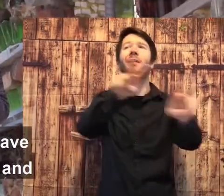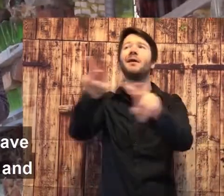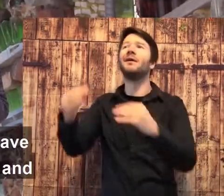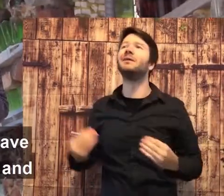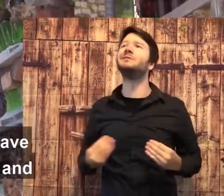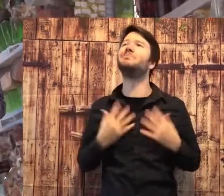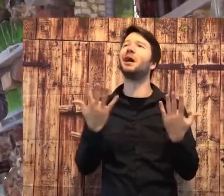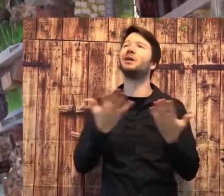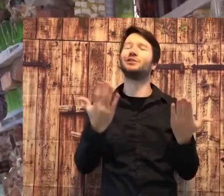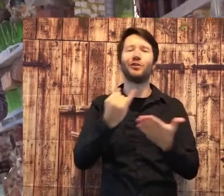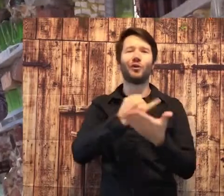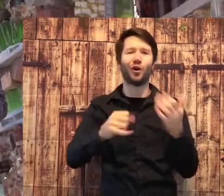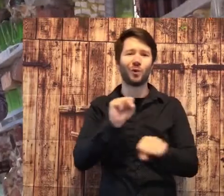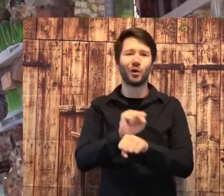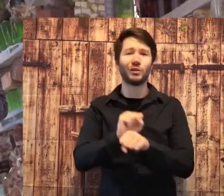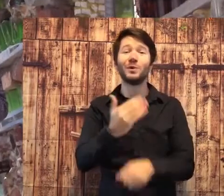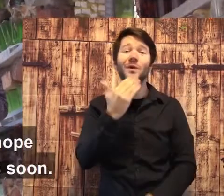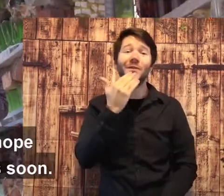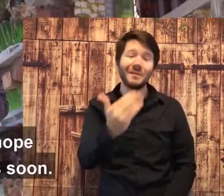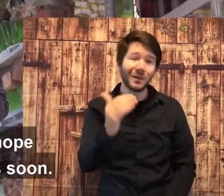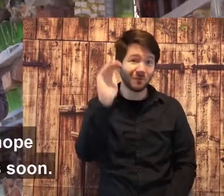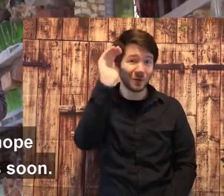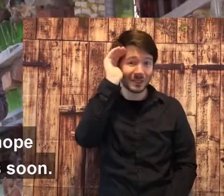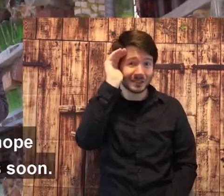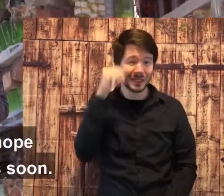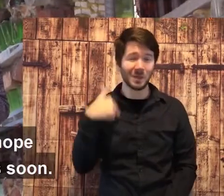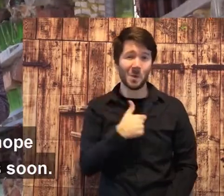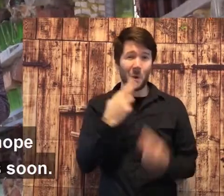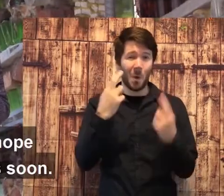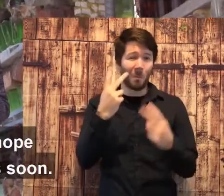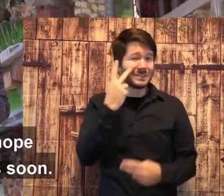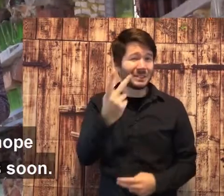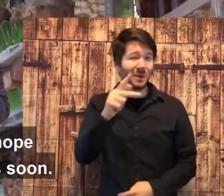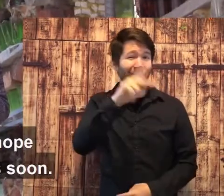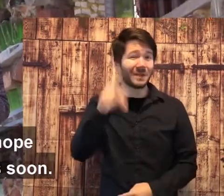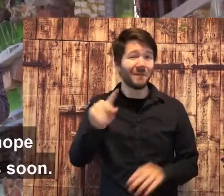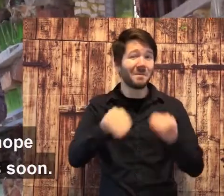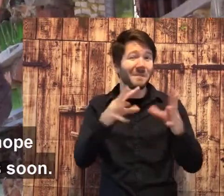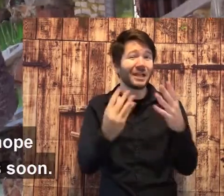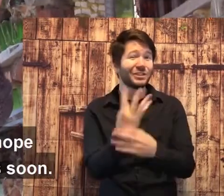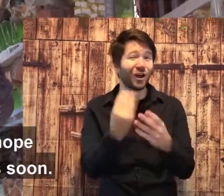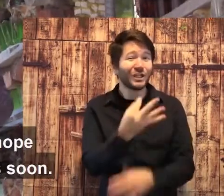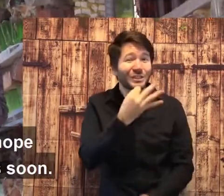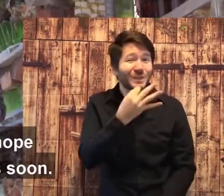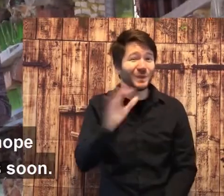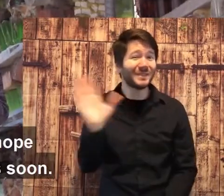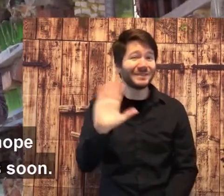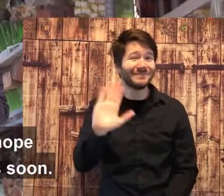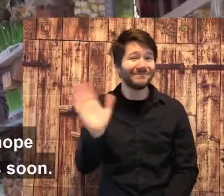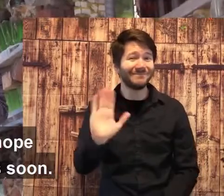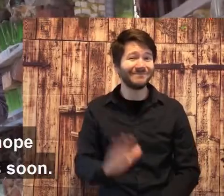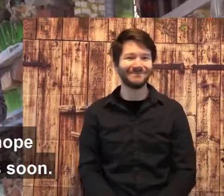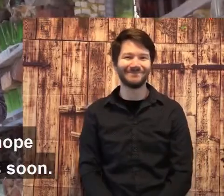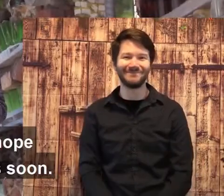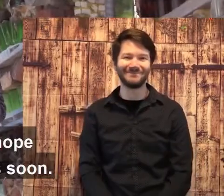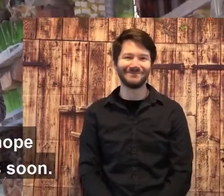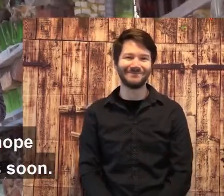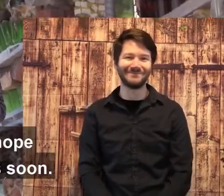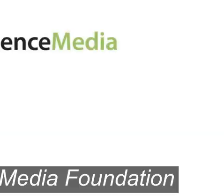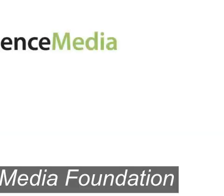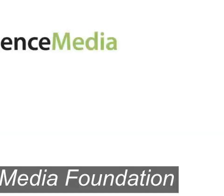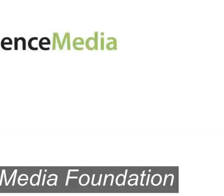exploring and being inspired by the artwork. So thanks very much for listening, and hope to see you at Philadelphia's Magic Gardens soon.